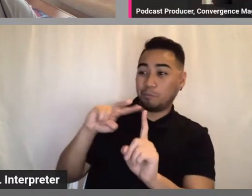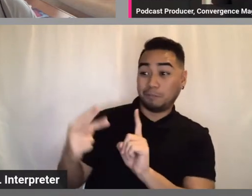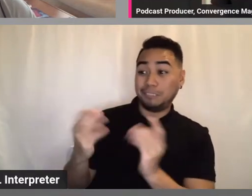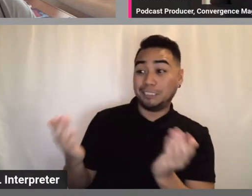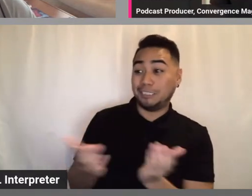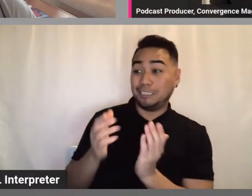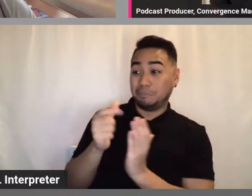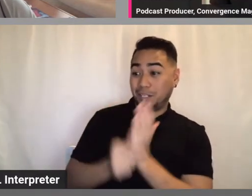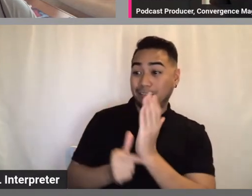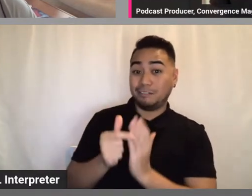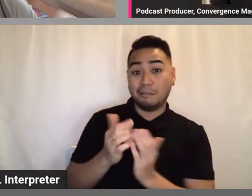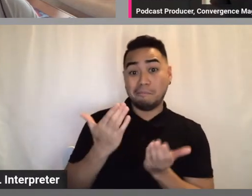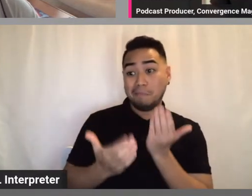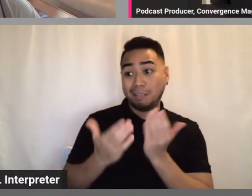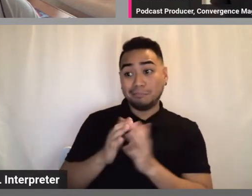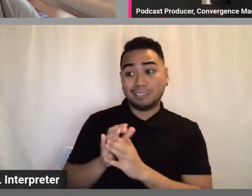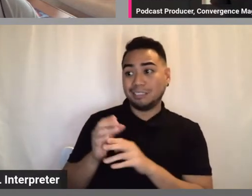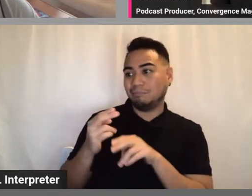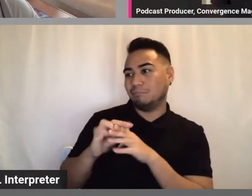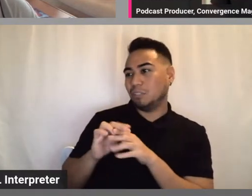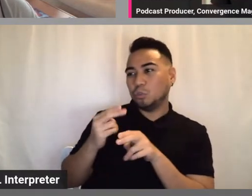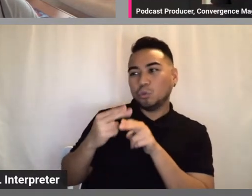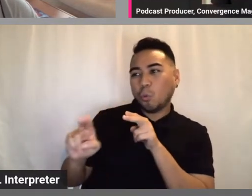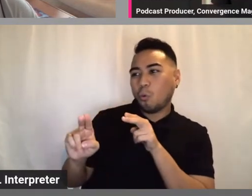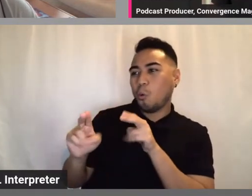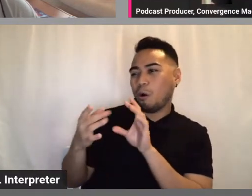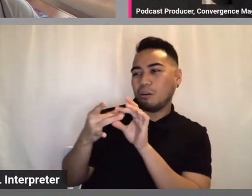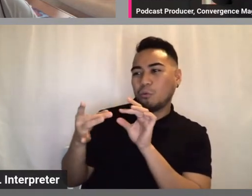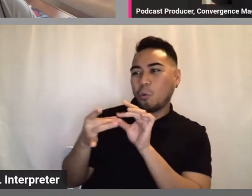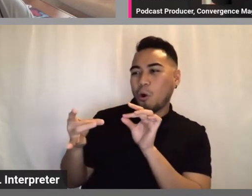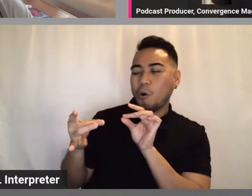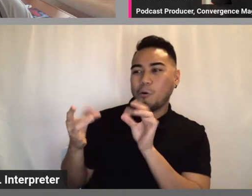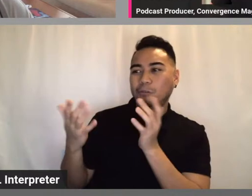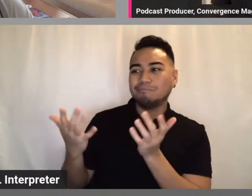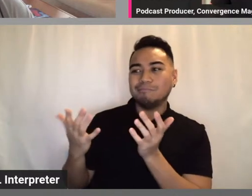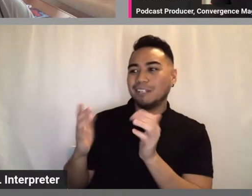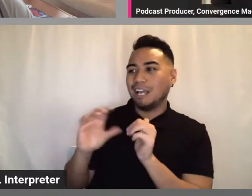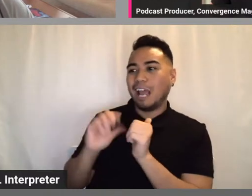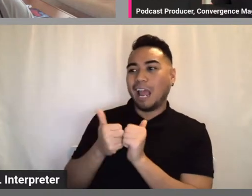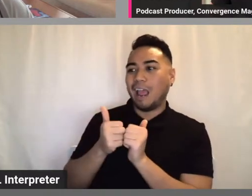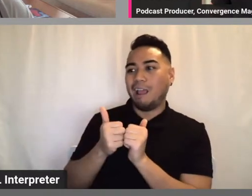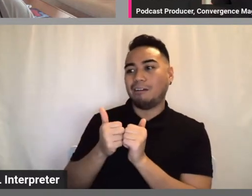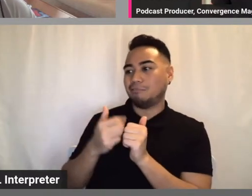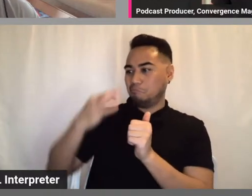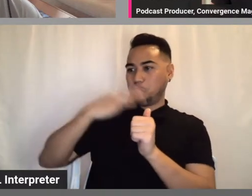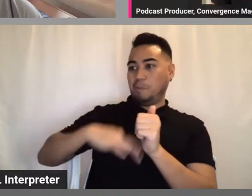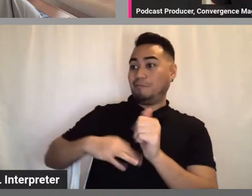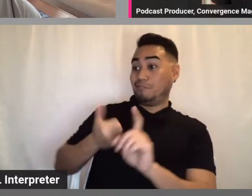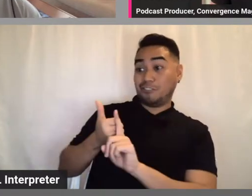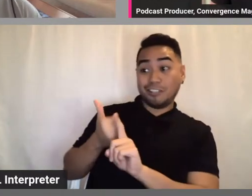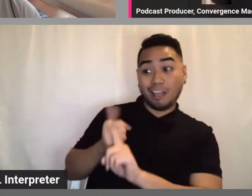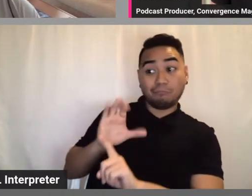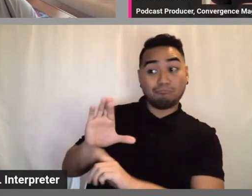have a quick little anecdote about how it's been of use to you and your work with us.